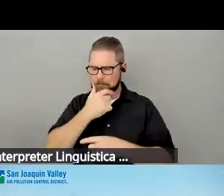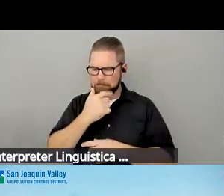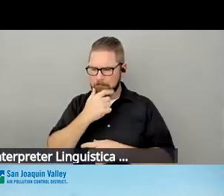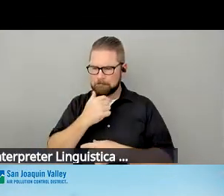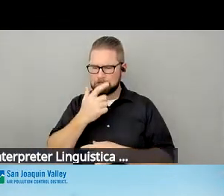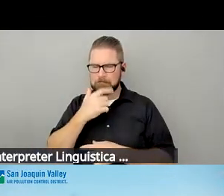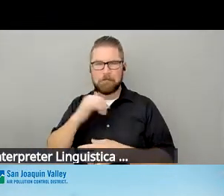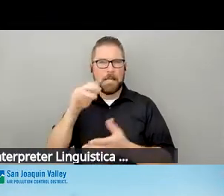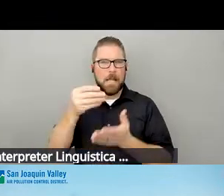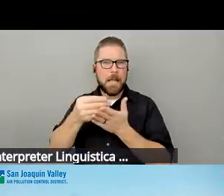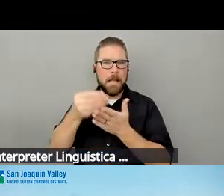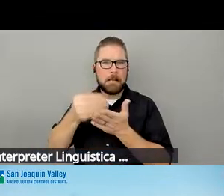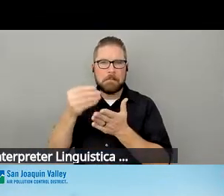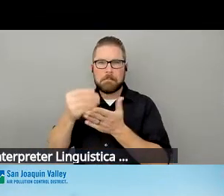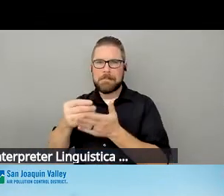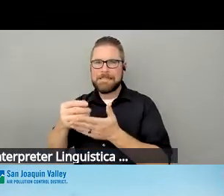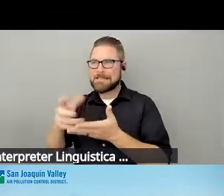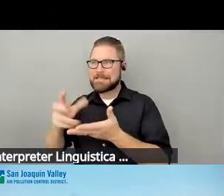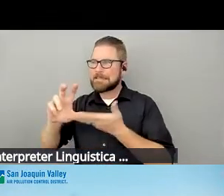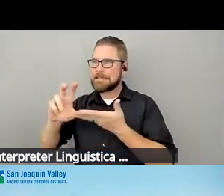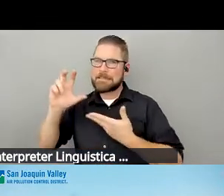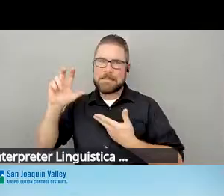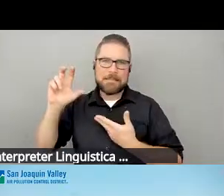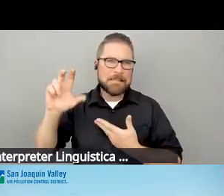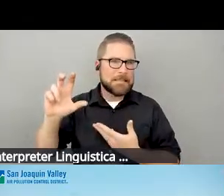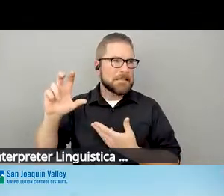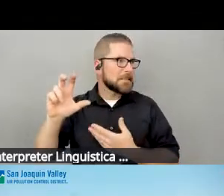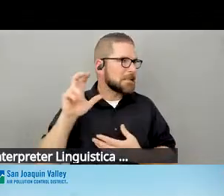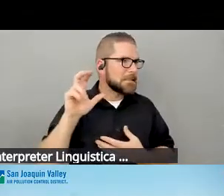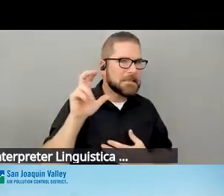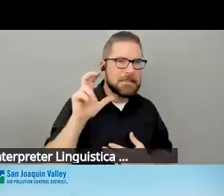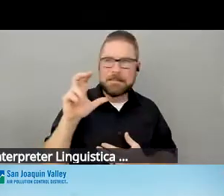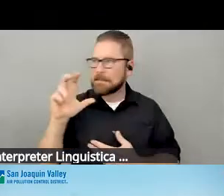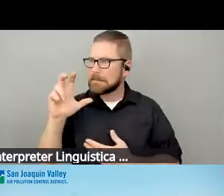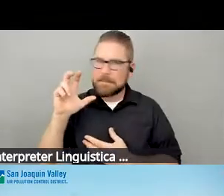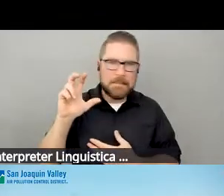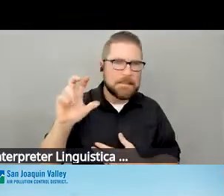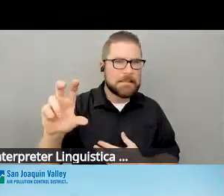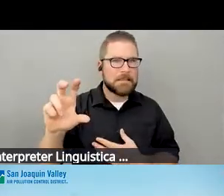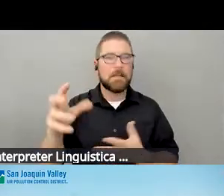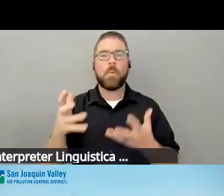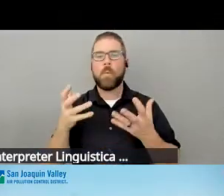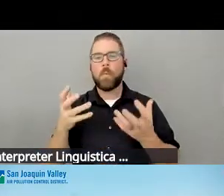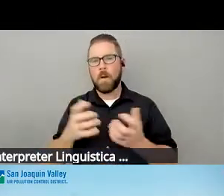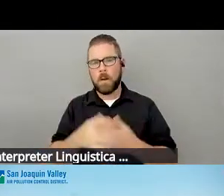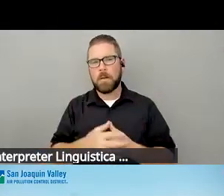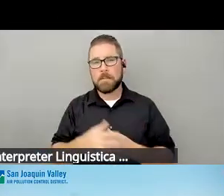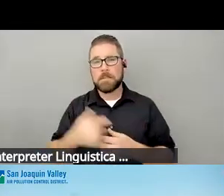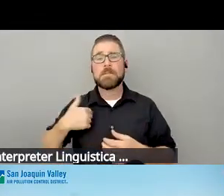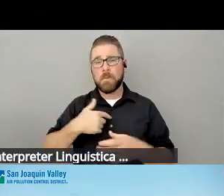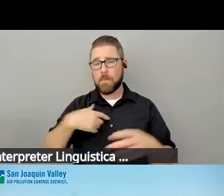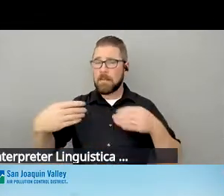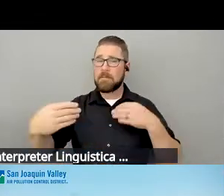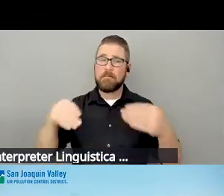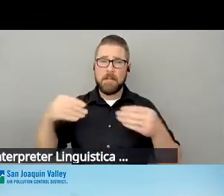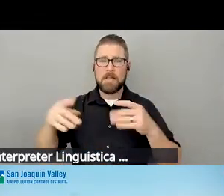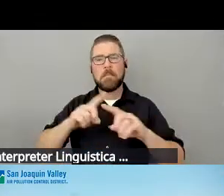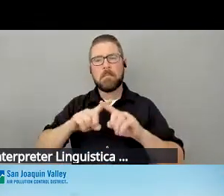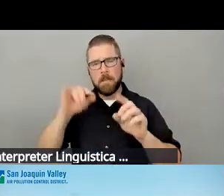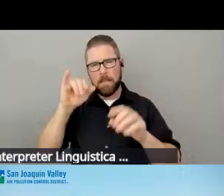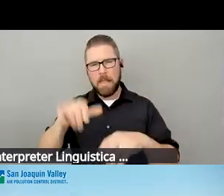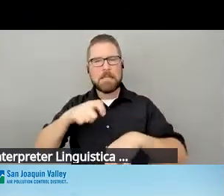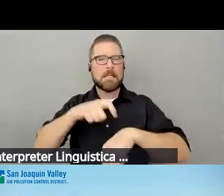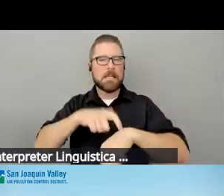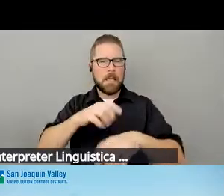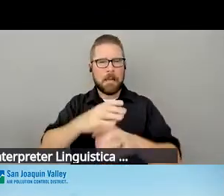to community. So we will have some flexibility kind of with that, but I think that's the time frame, Everett, of generally to keep in mind, as we are generally